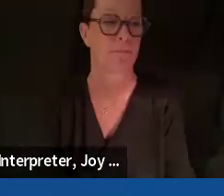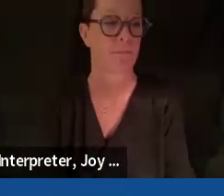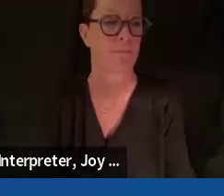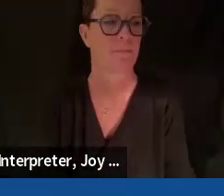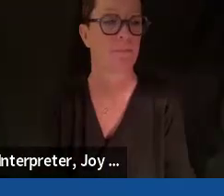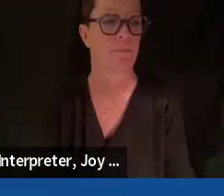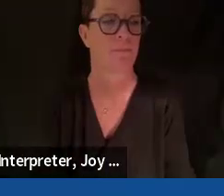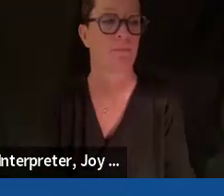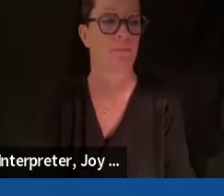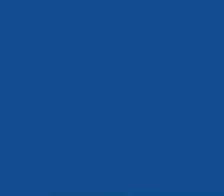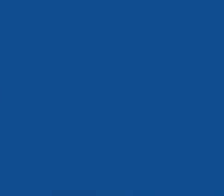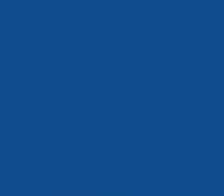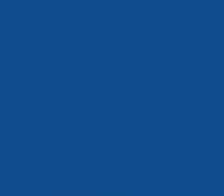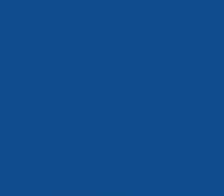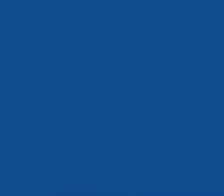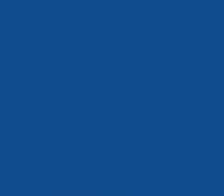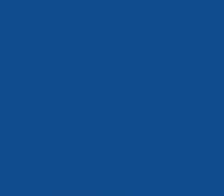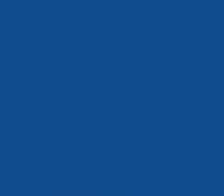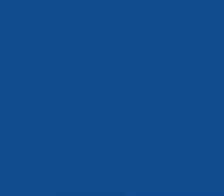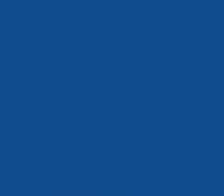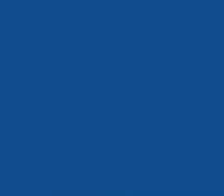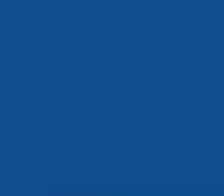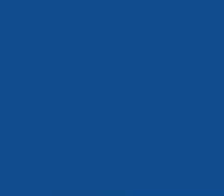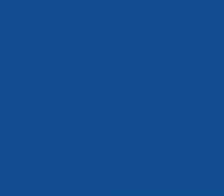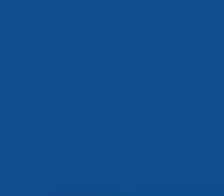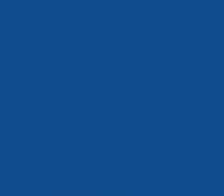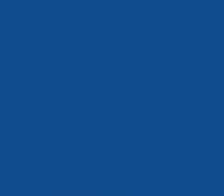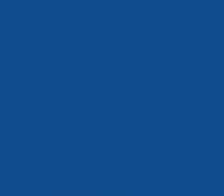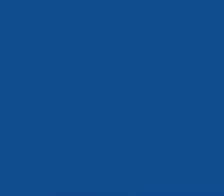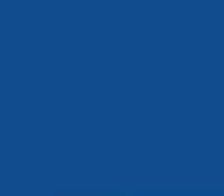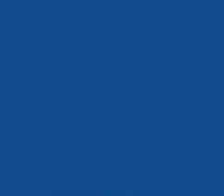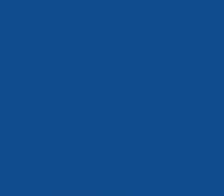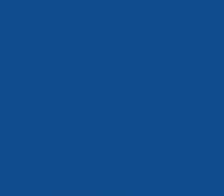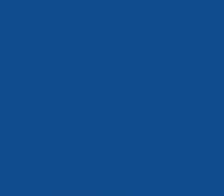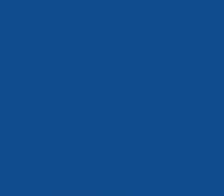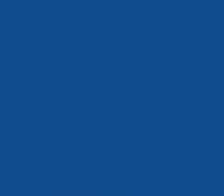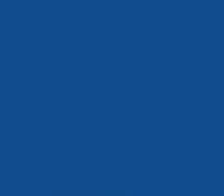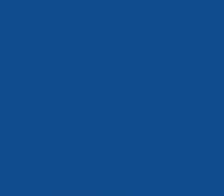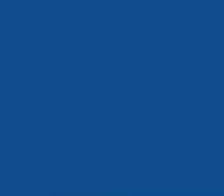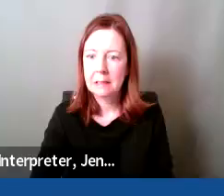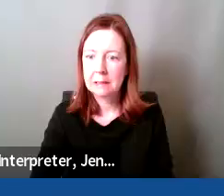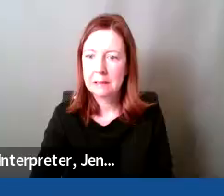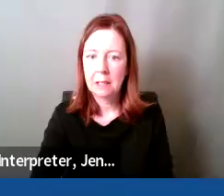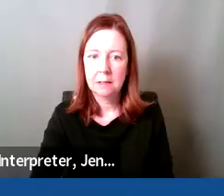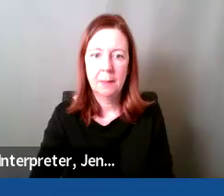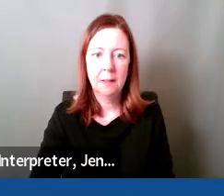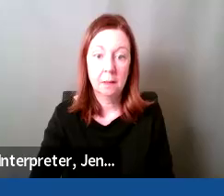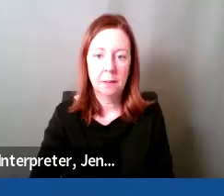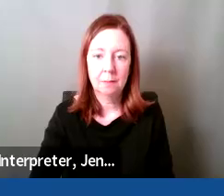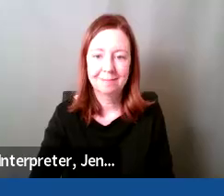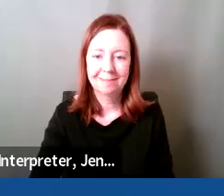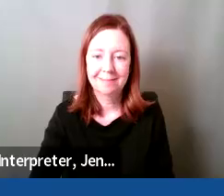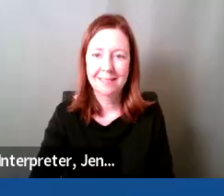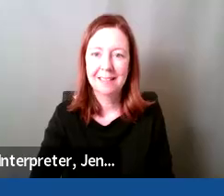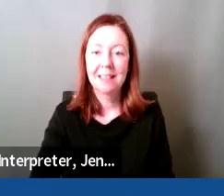Okay, great engagement so far. I really appreciate so many people answering the question. A few more seconds, and then